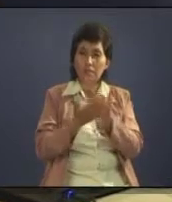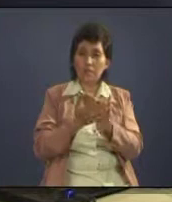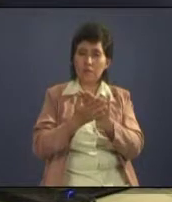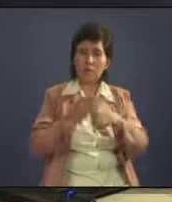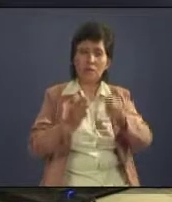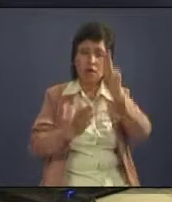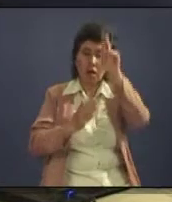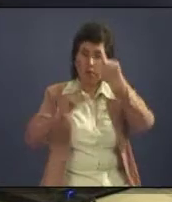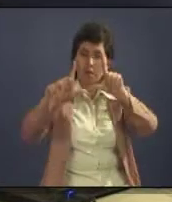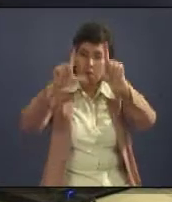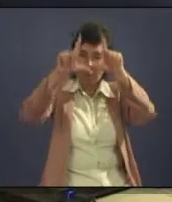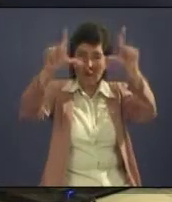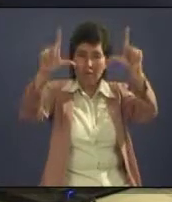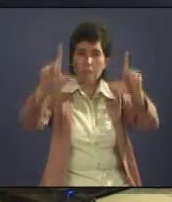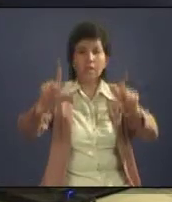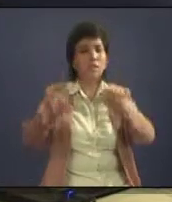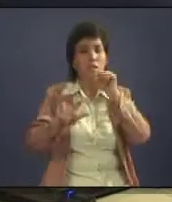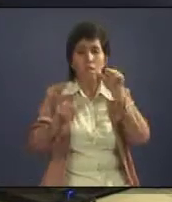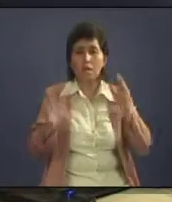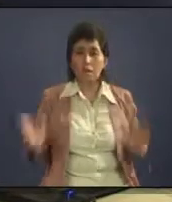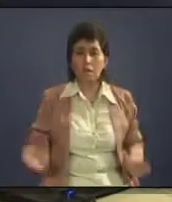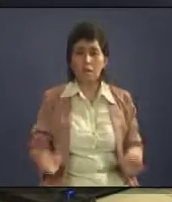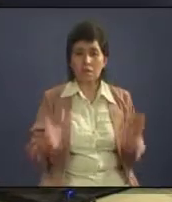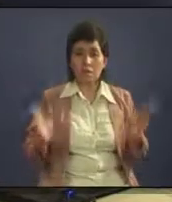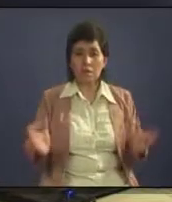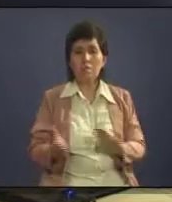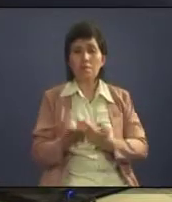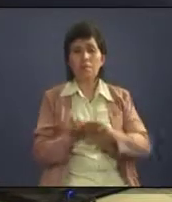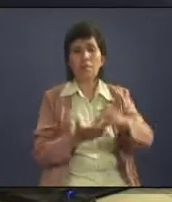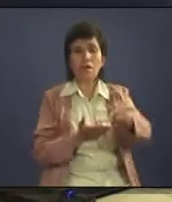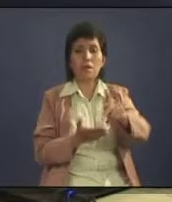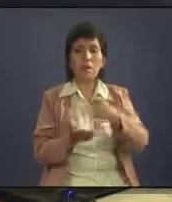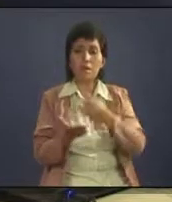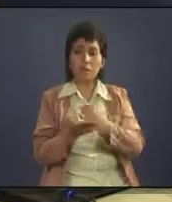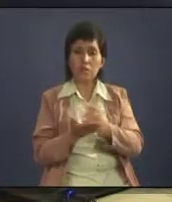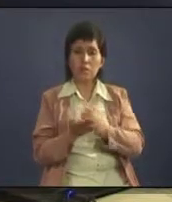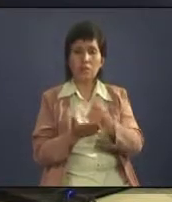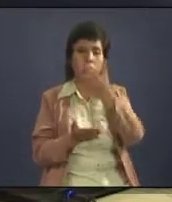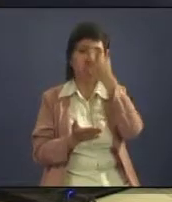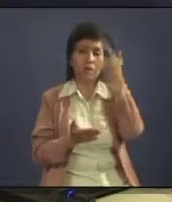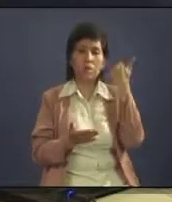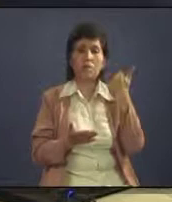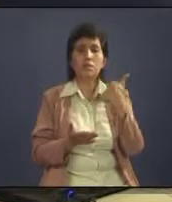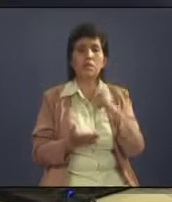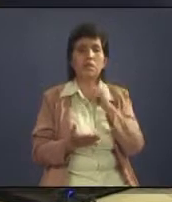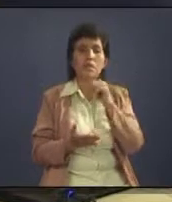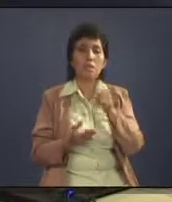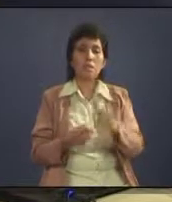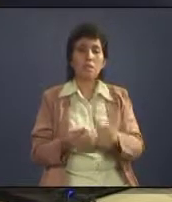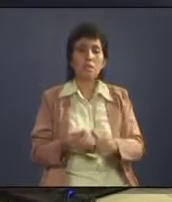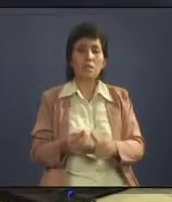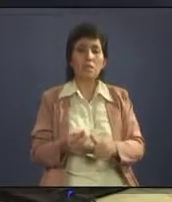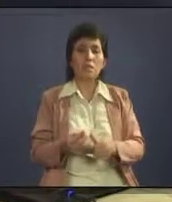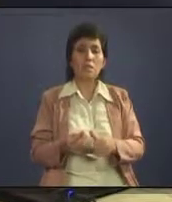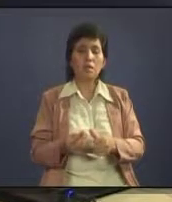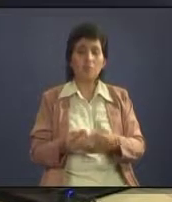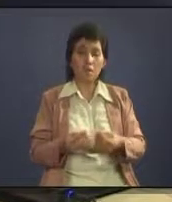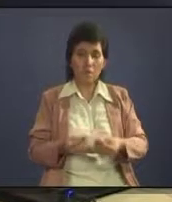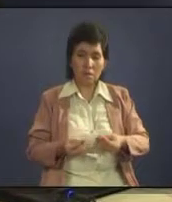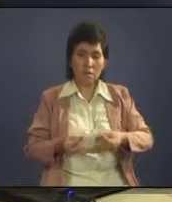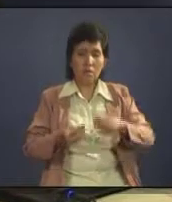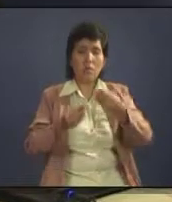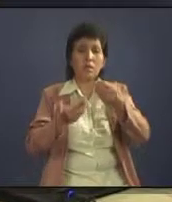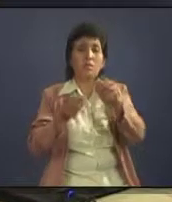a certain level, they do not encourage you to buy insurance at all because they deem you as being